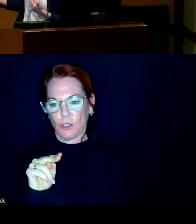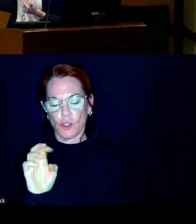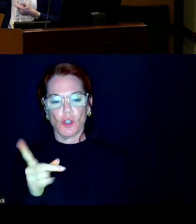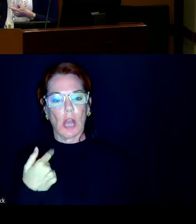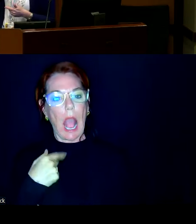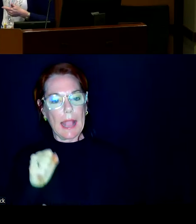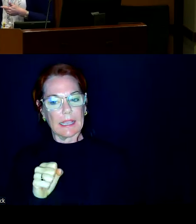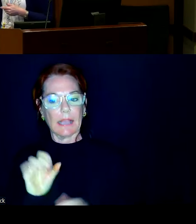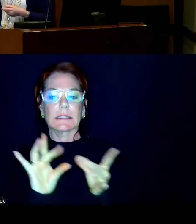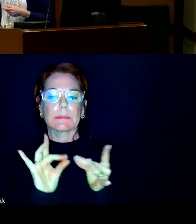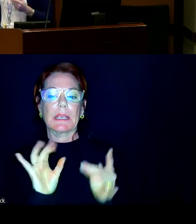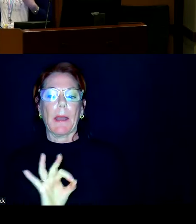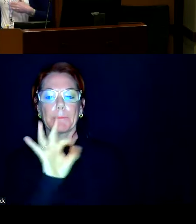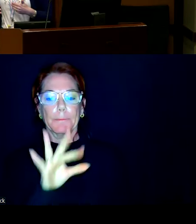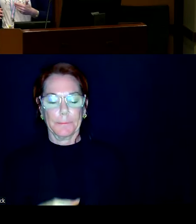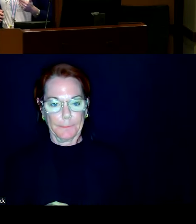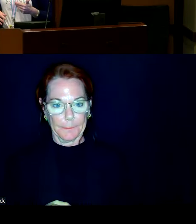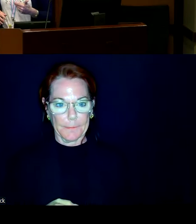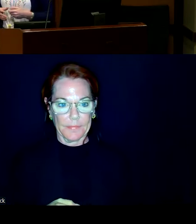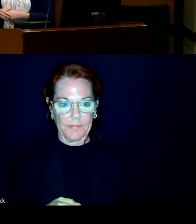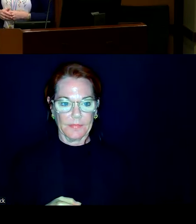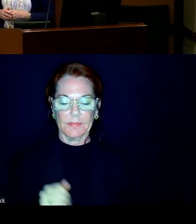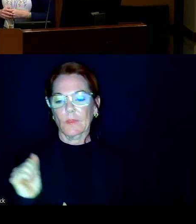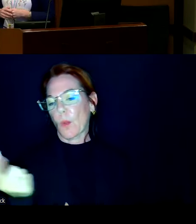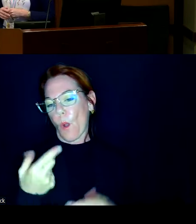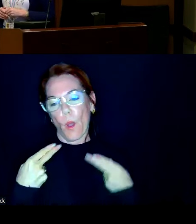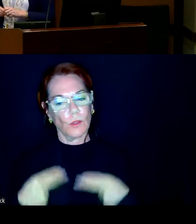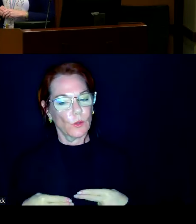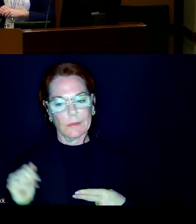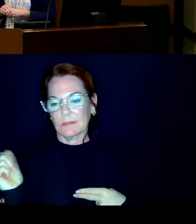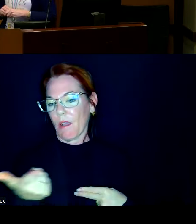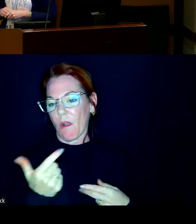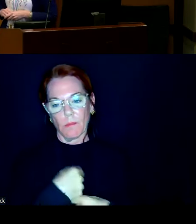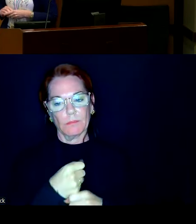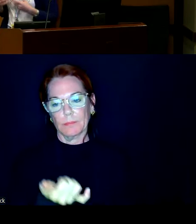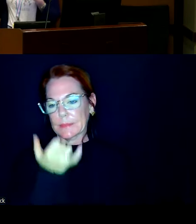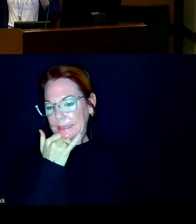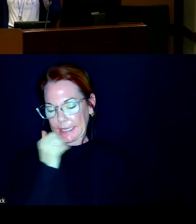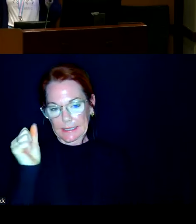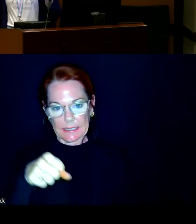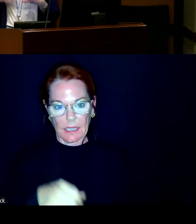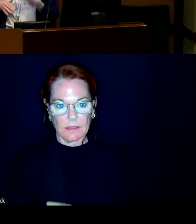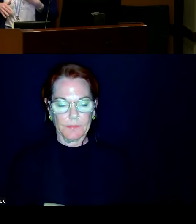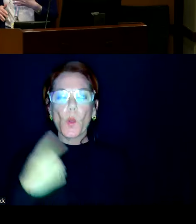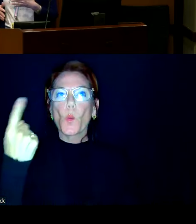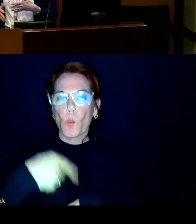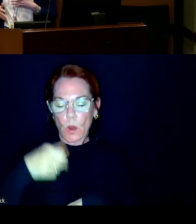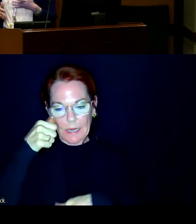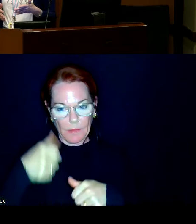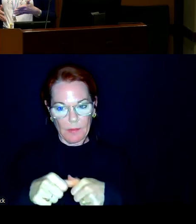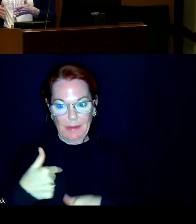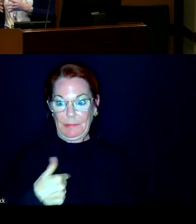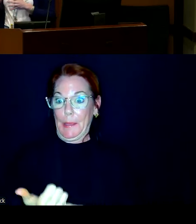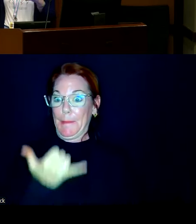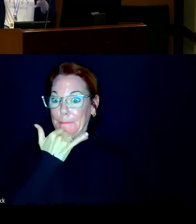also leads to mistakes. Again, we're all human, we all make mistakes. The one time I remember misgendering a patient